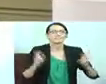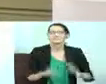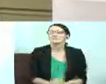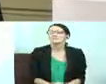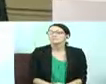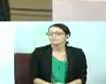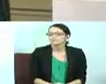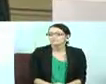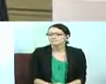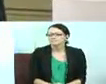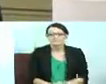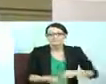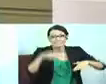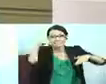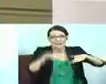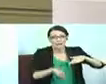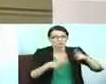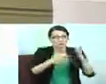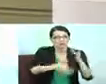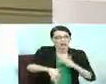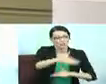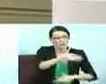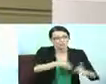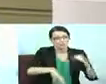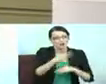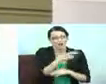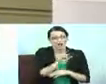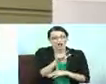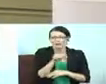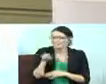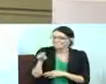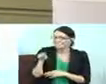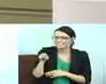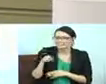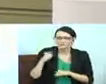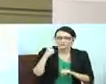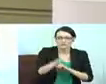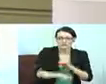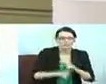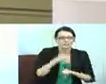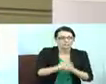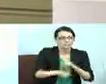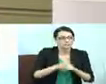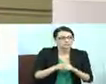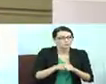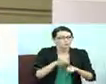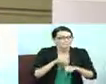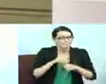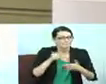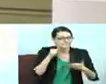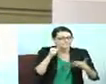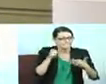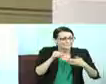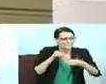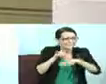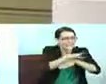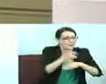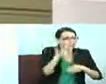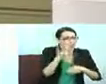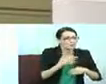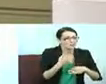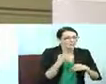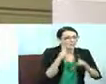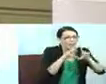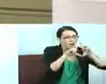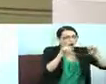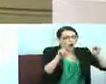And downstairs in the fellowship hall, Glenn, for years, would mail birthday cards to everybody in the church on